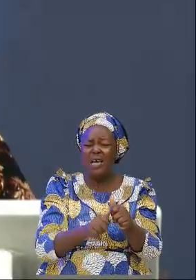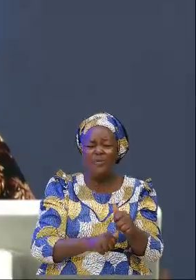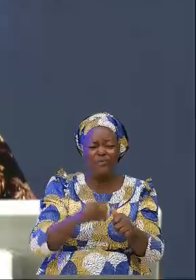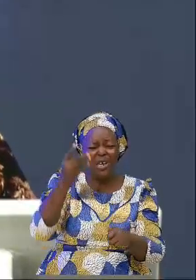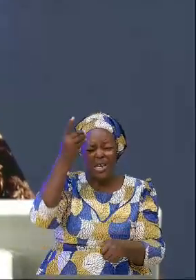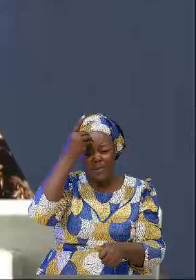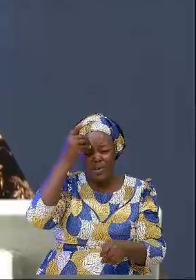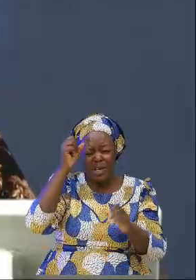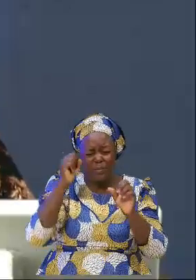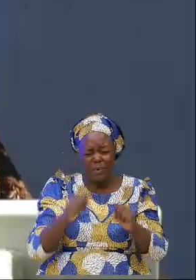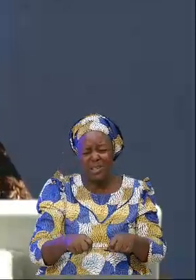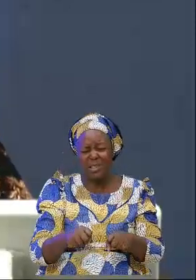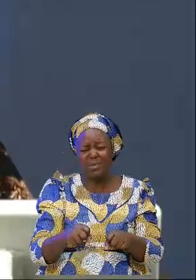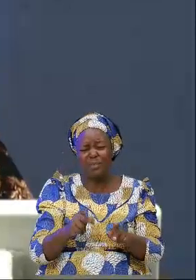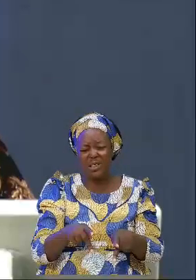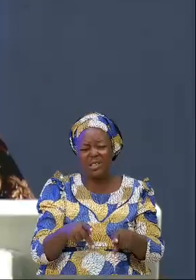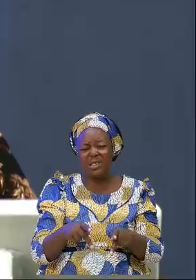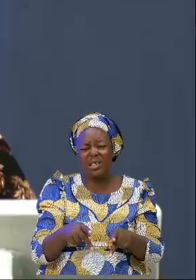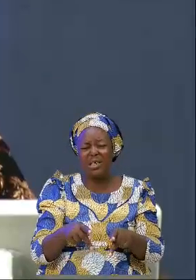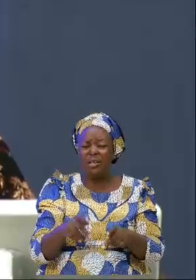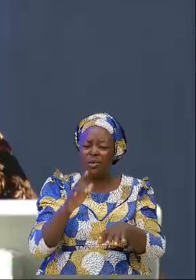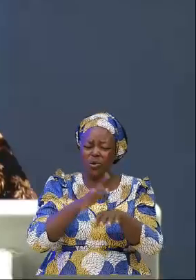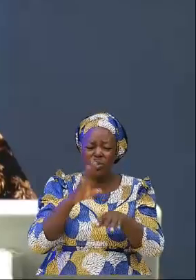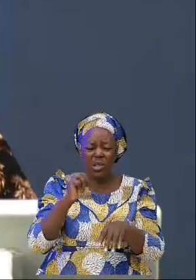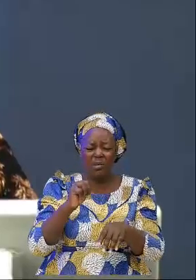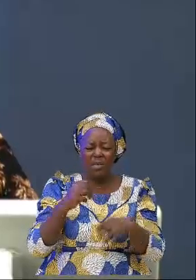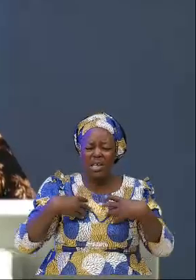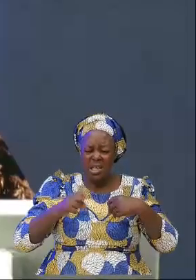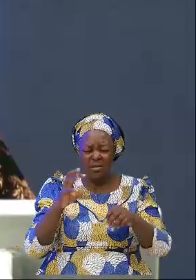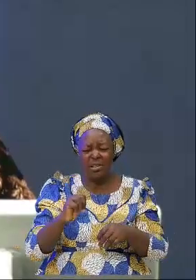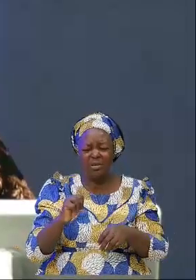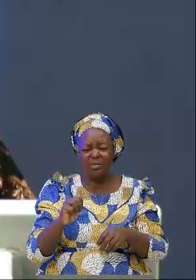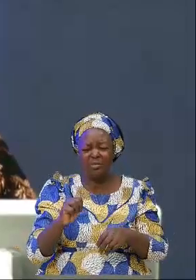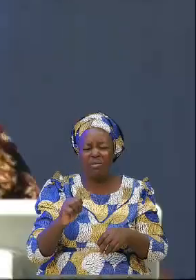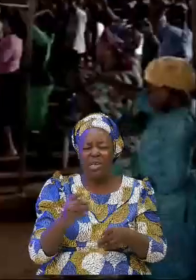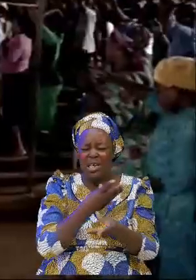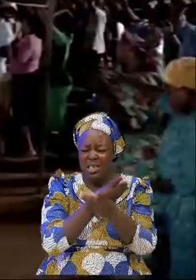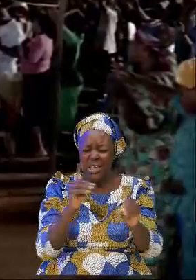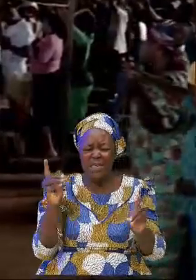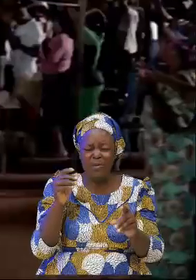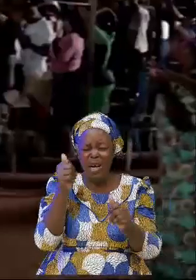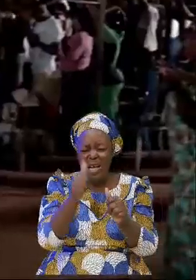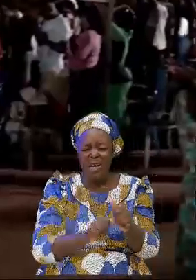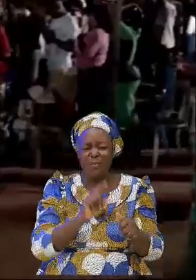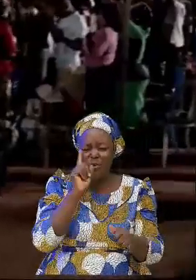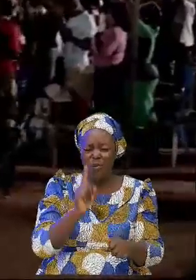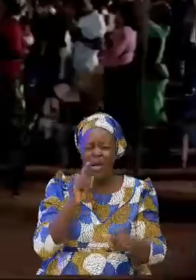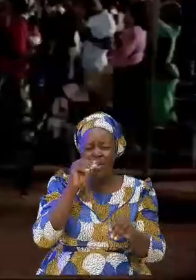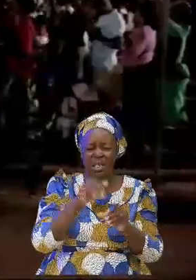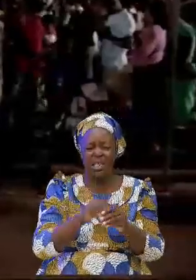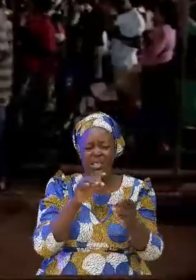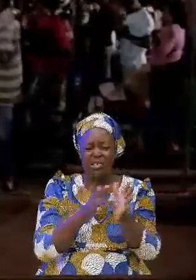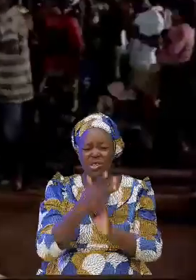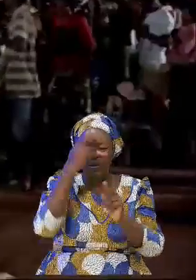every oppressed person, every demonized person, touch them, heal